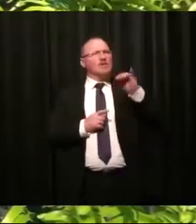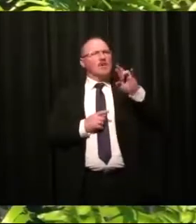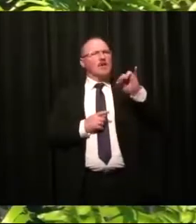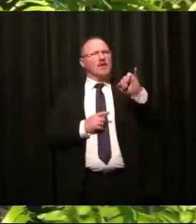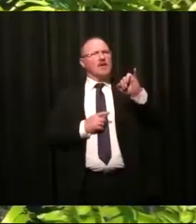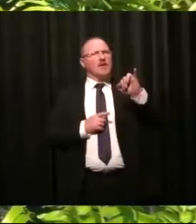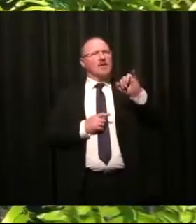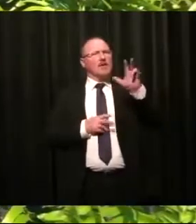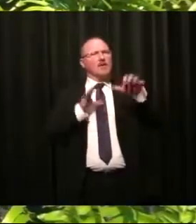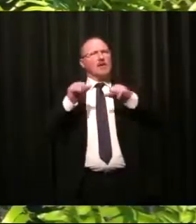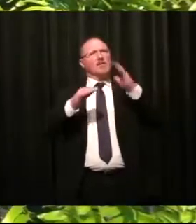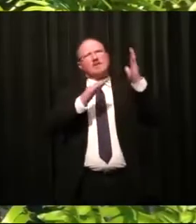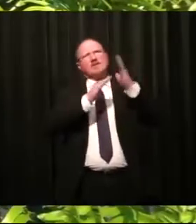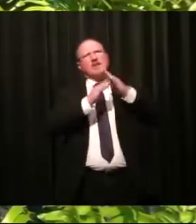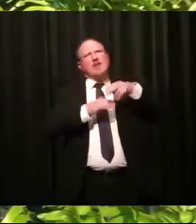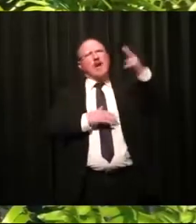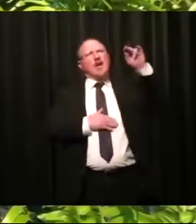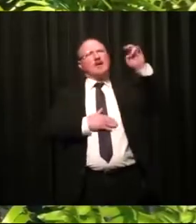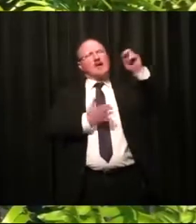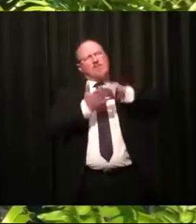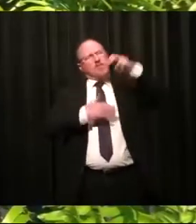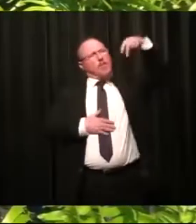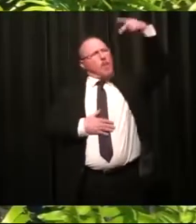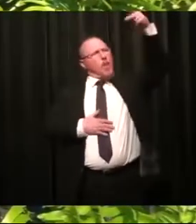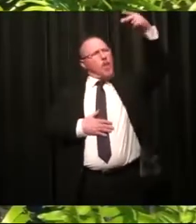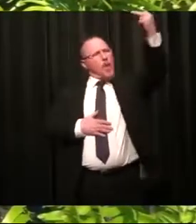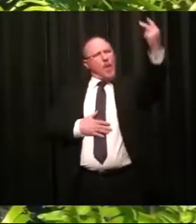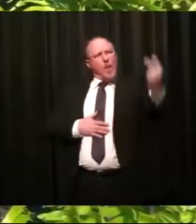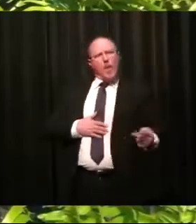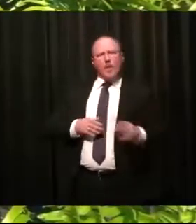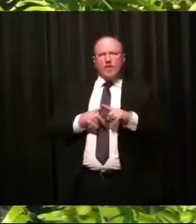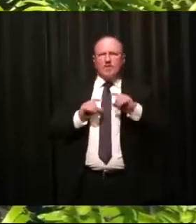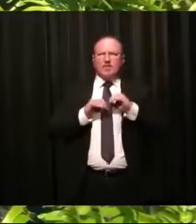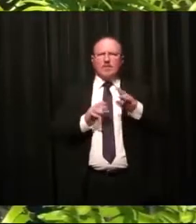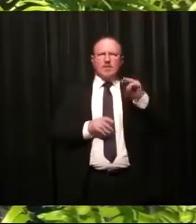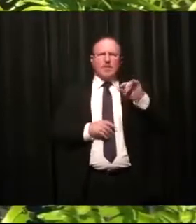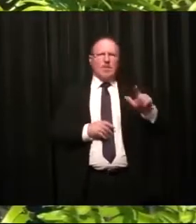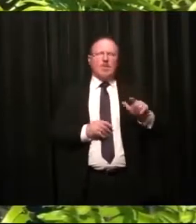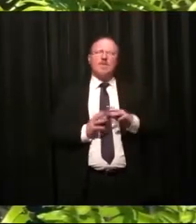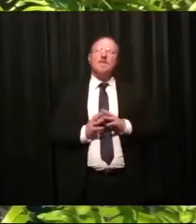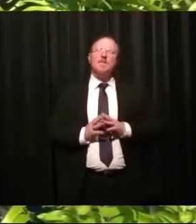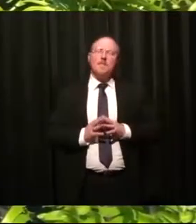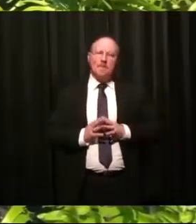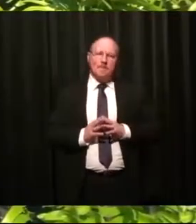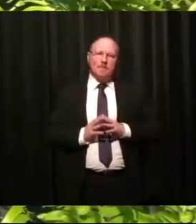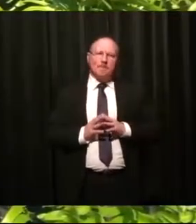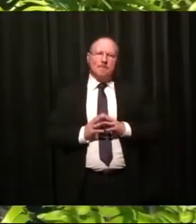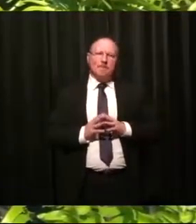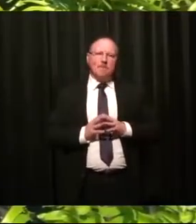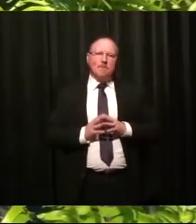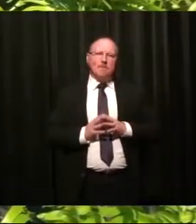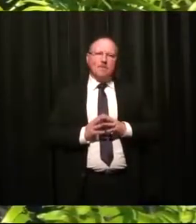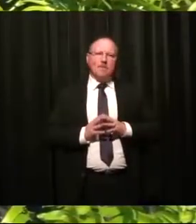Or when Jabari climbed to the top of the high dive and jumped off into the pool.